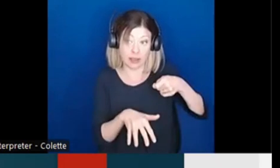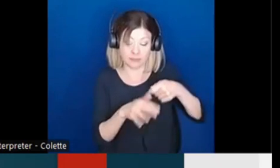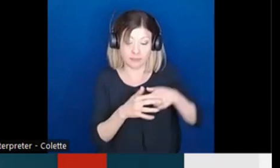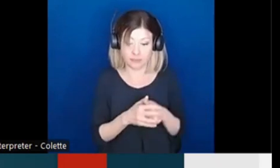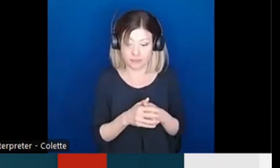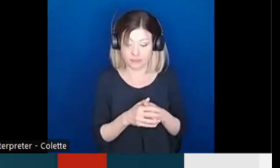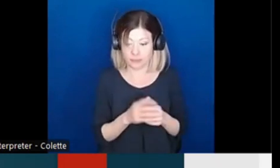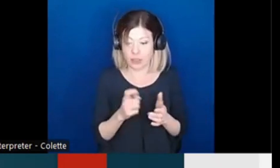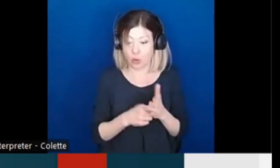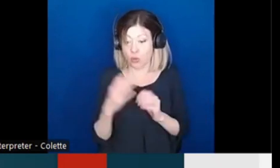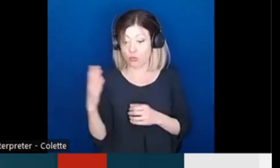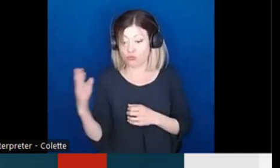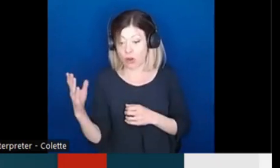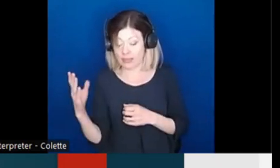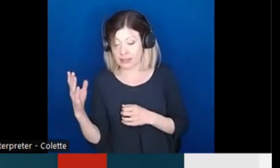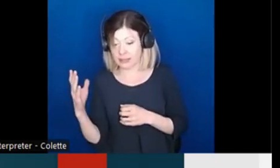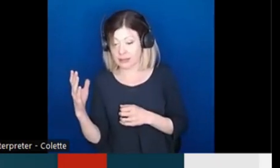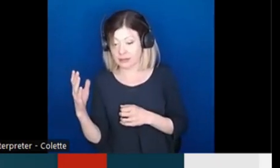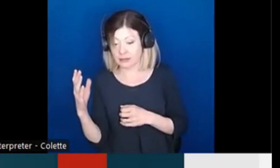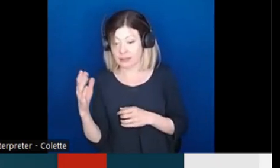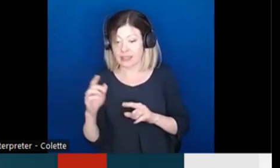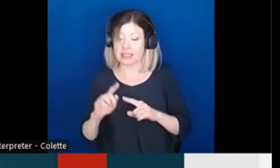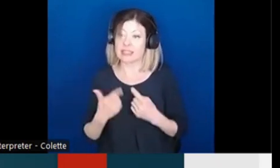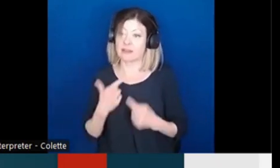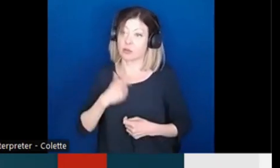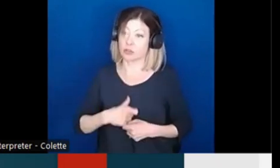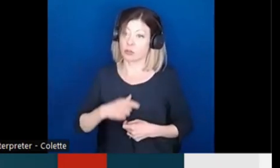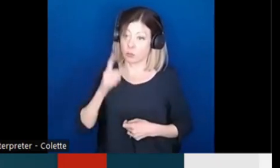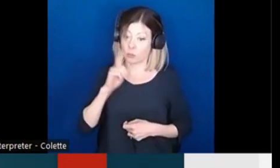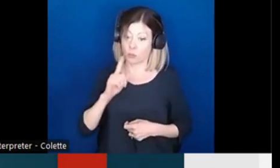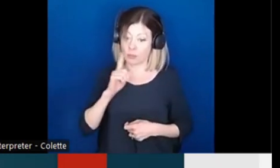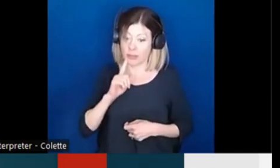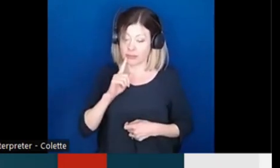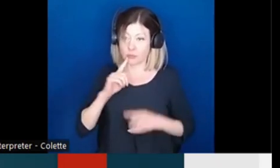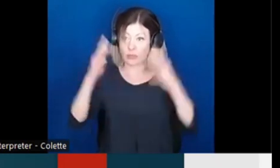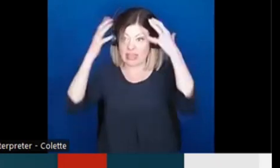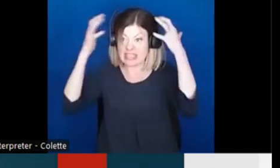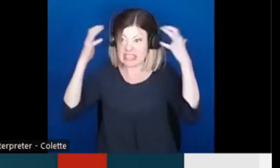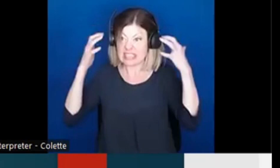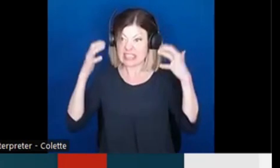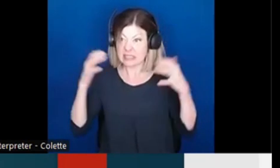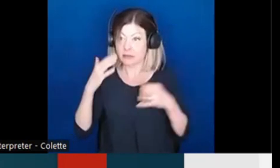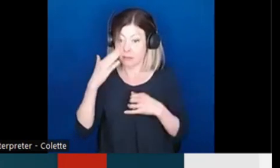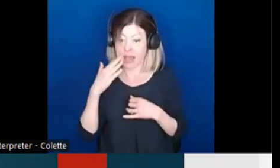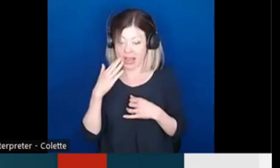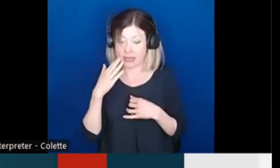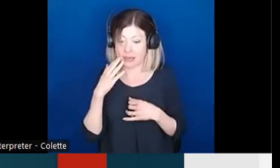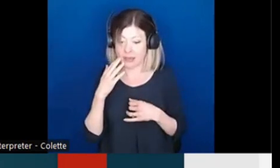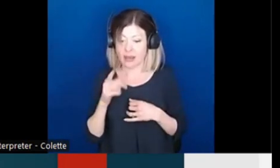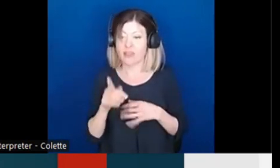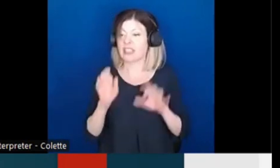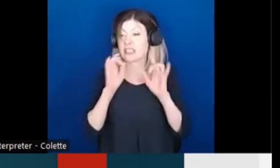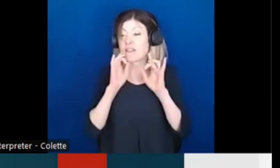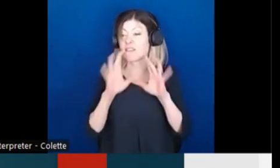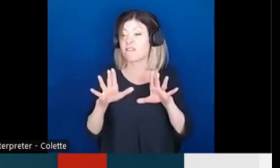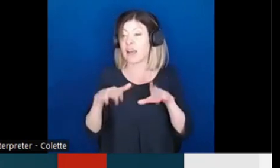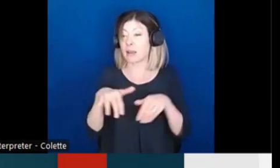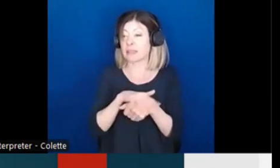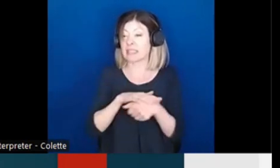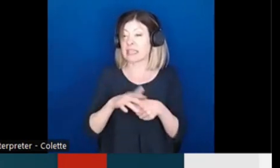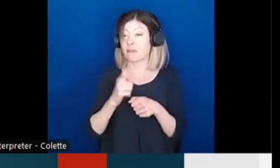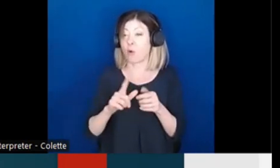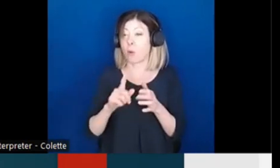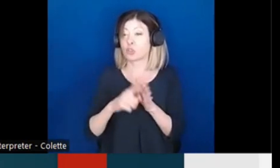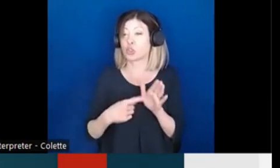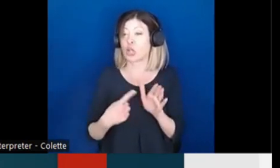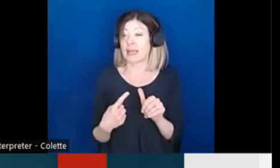On the right is another figure, a woman with crazy black hair. This is a famous scene from Jane Eyre,